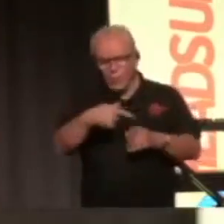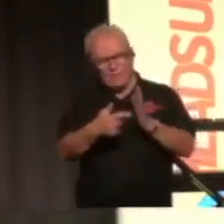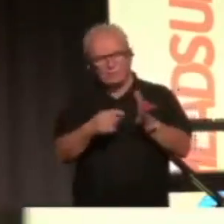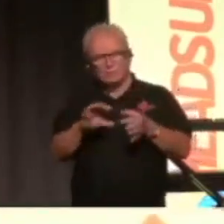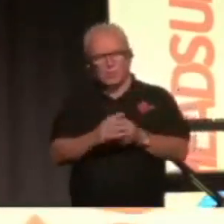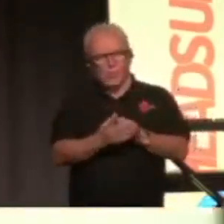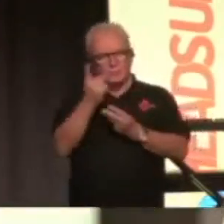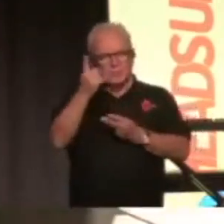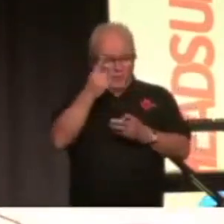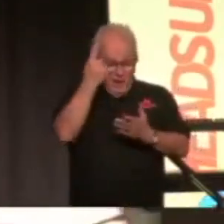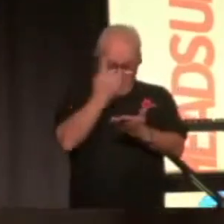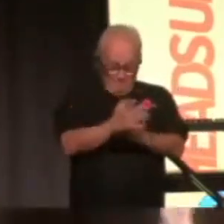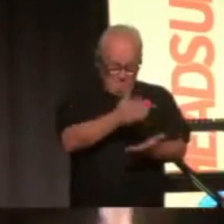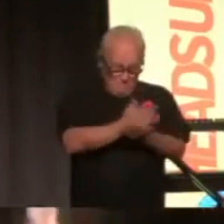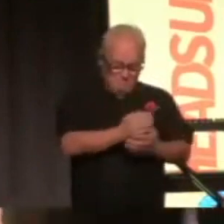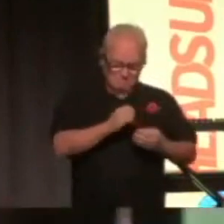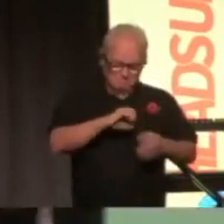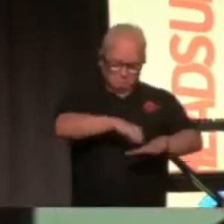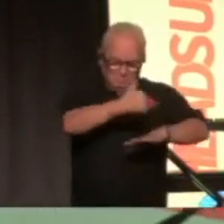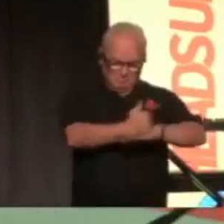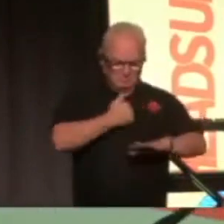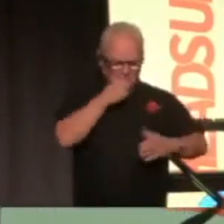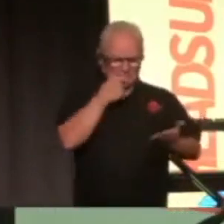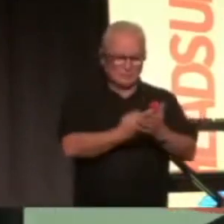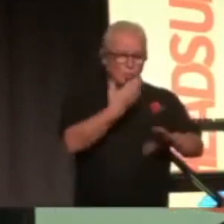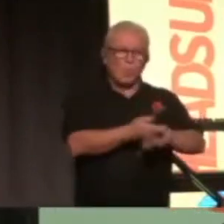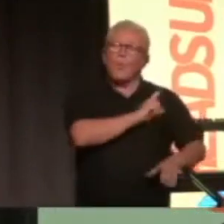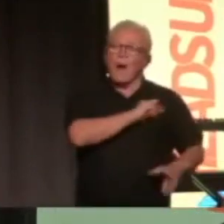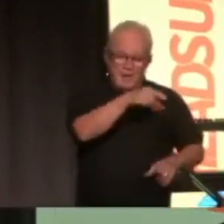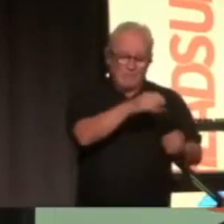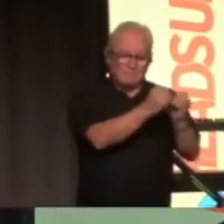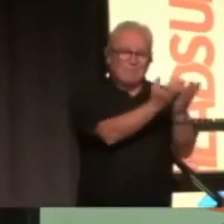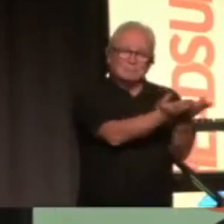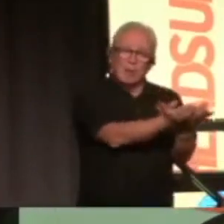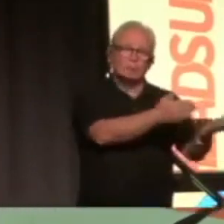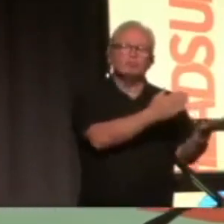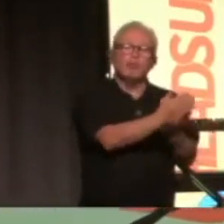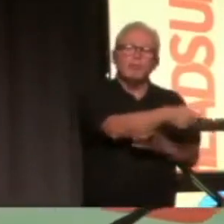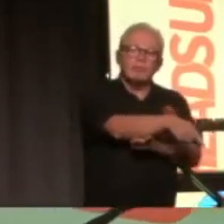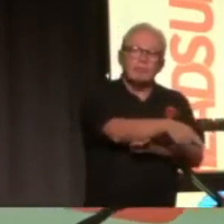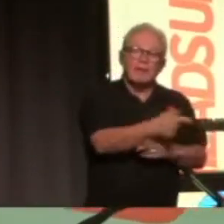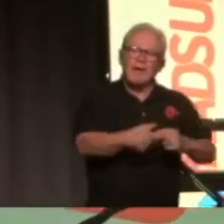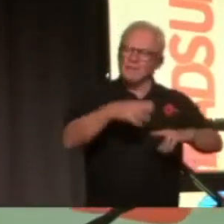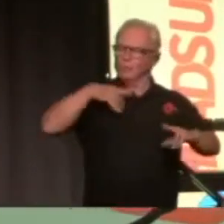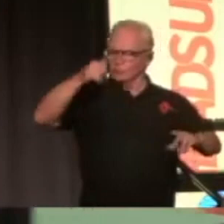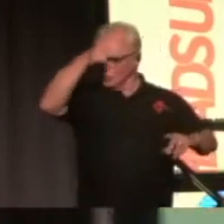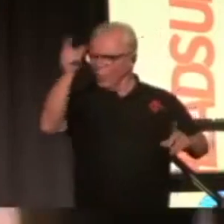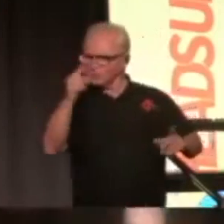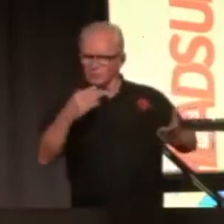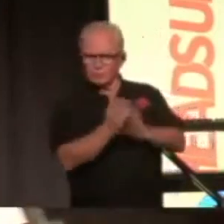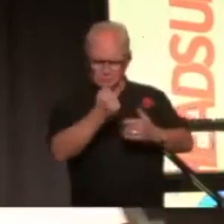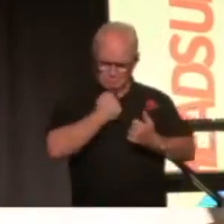only thing that you can base your decisions on, because it's truth. If you want to know and find out what the truth is for your life, for